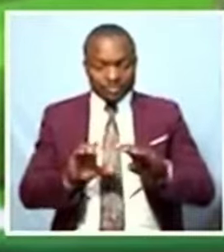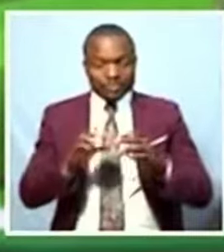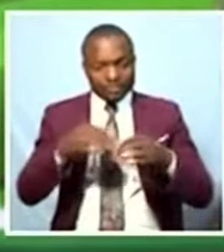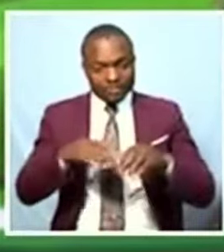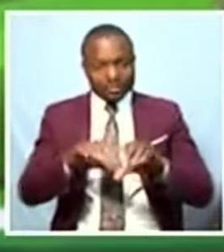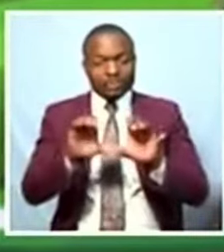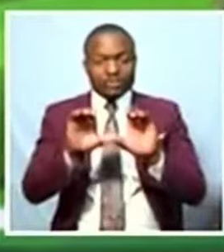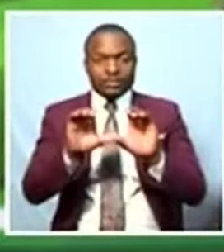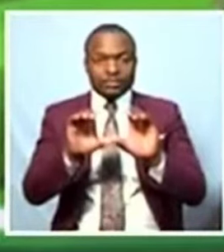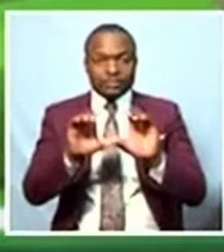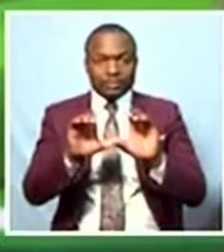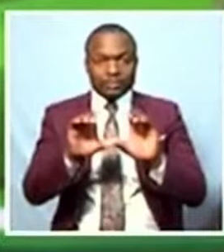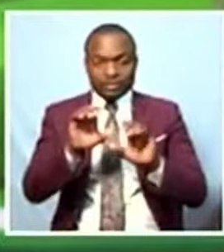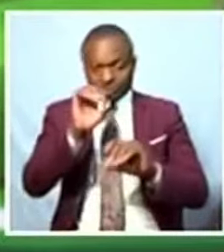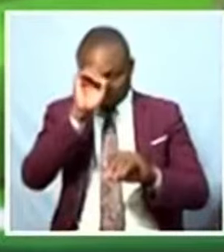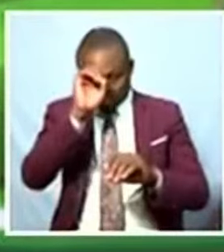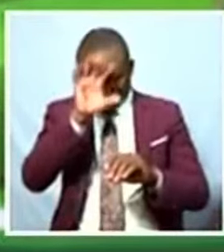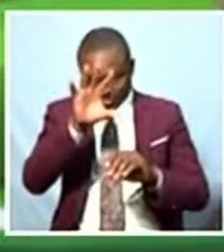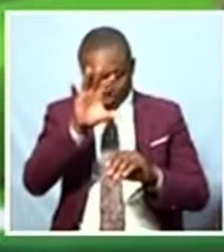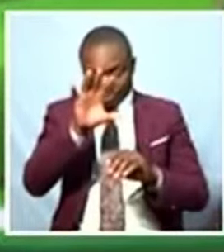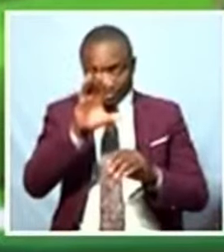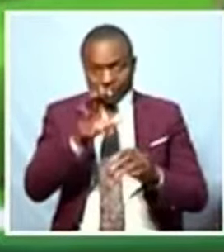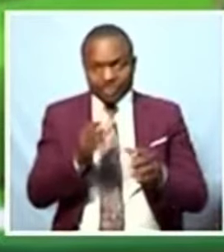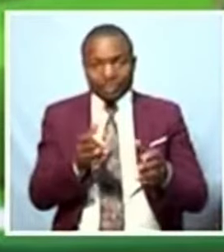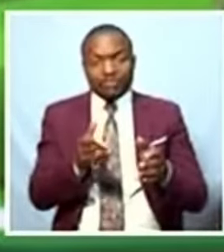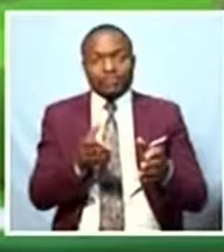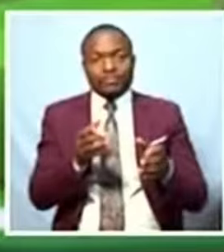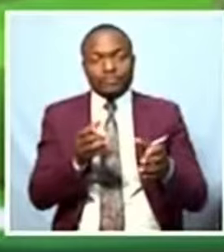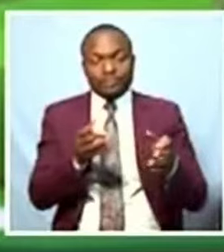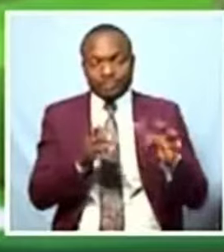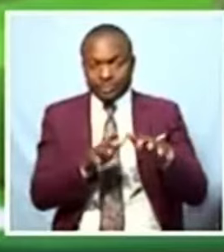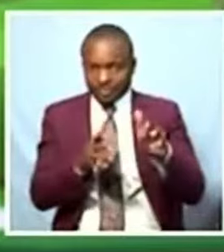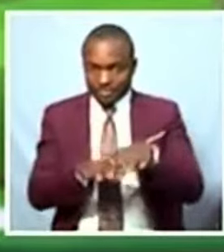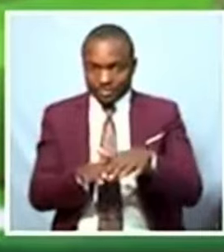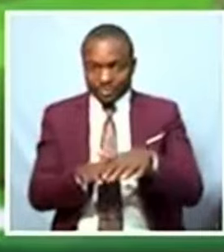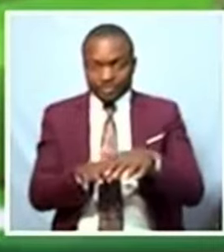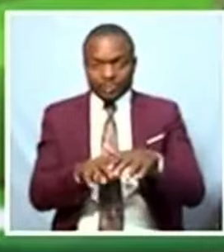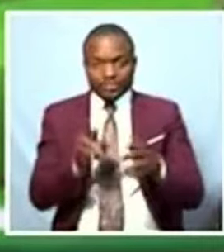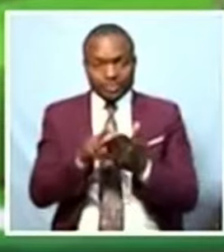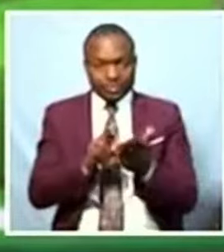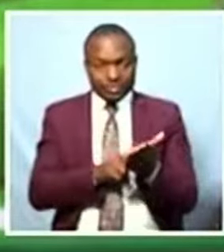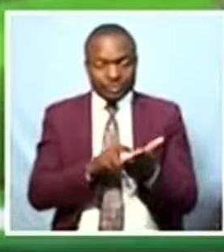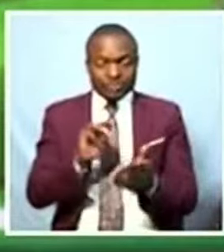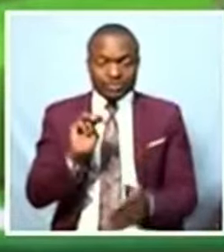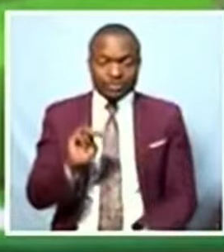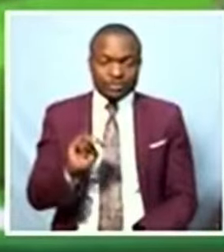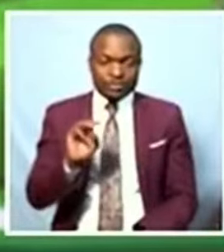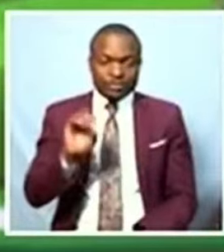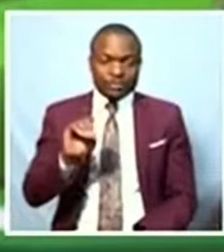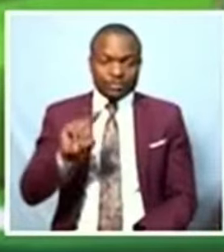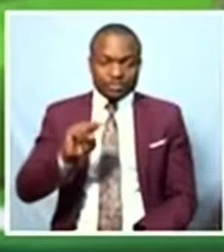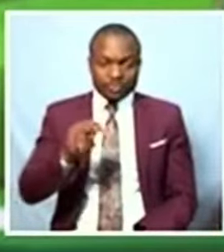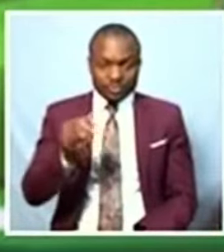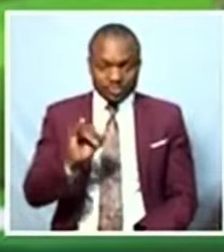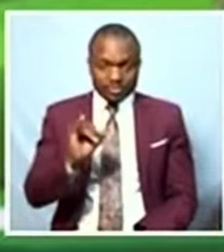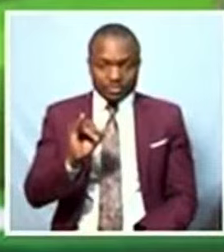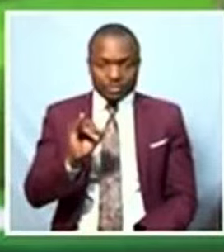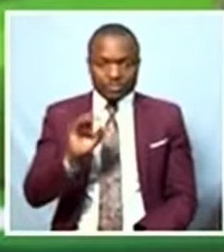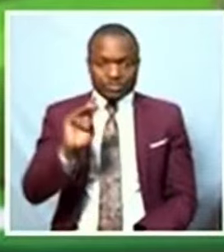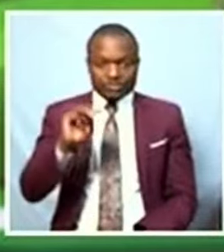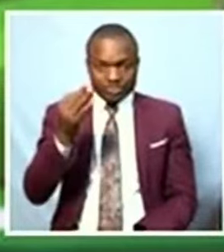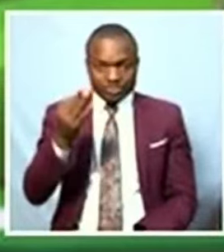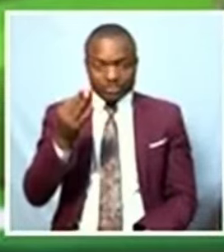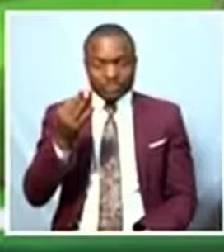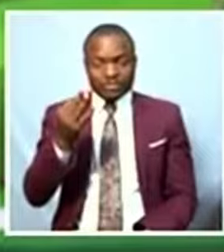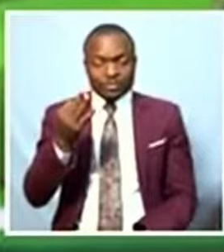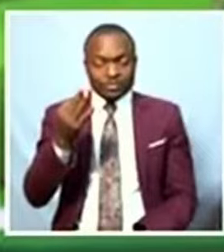continued mining fatalities recorded at Mopani copper mines in Kitwe and Mufurira in the